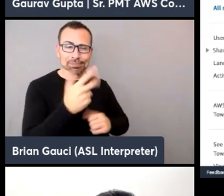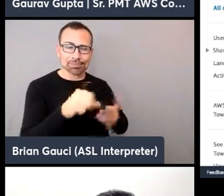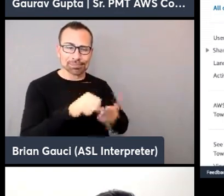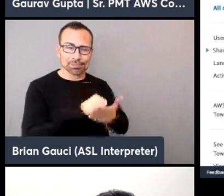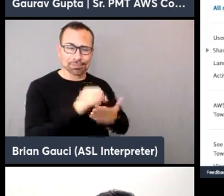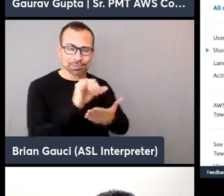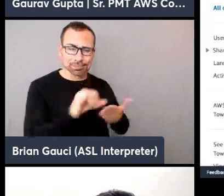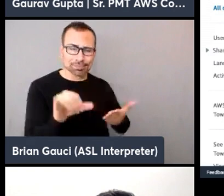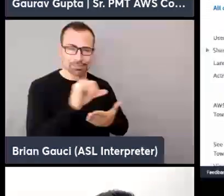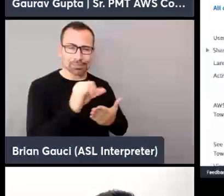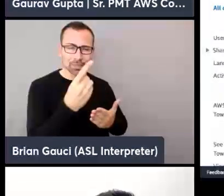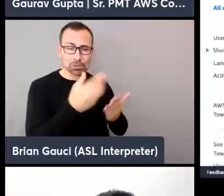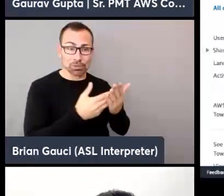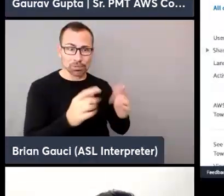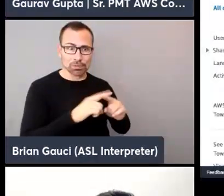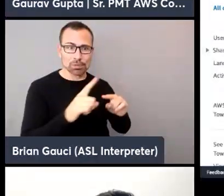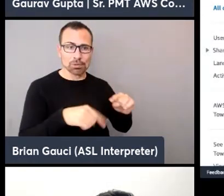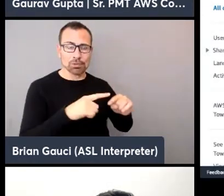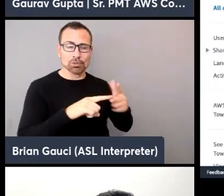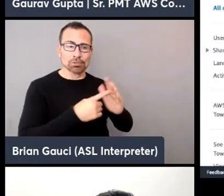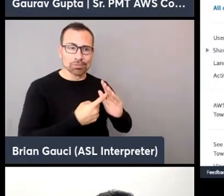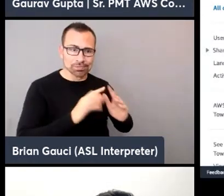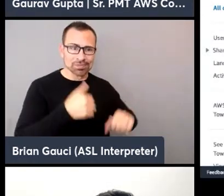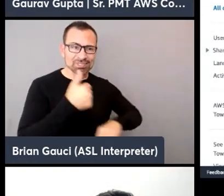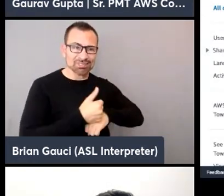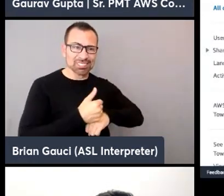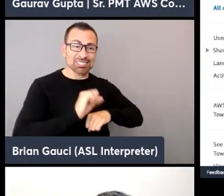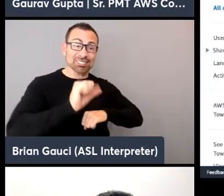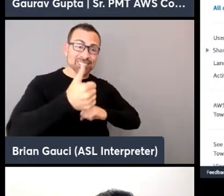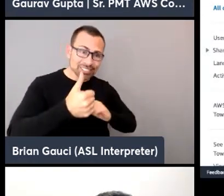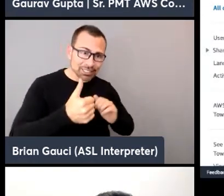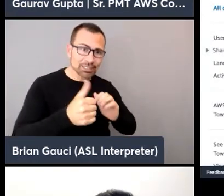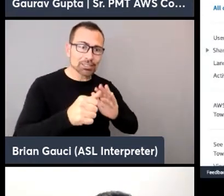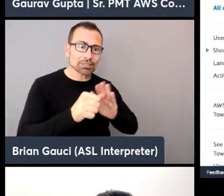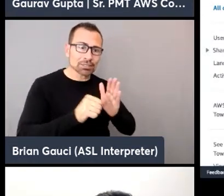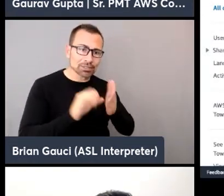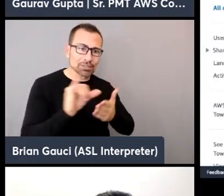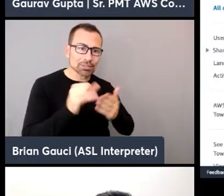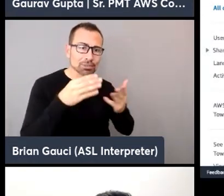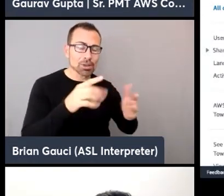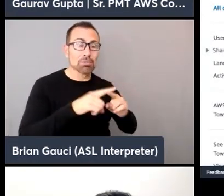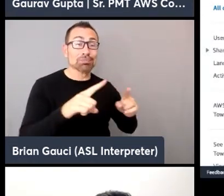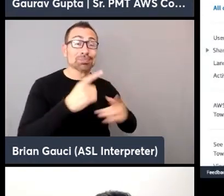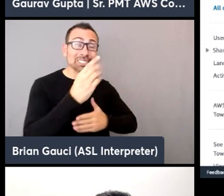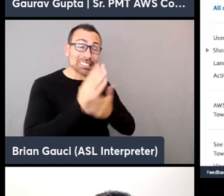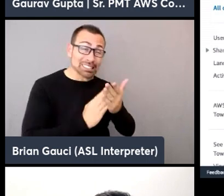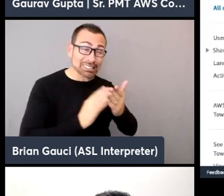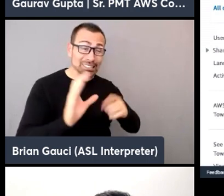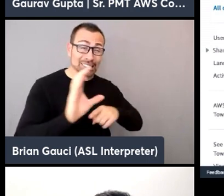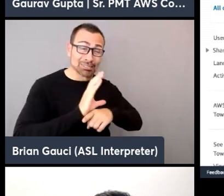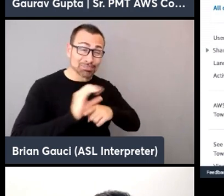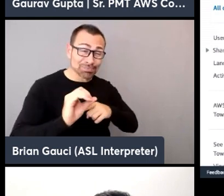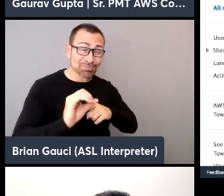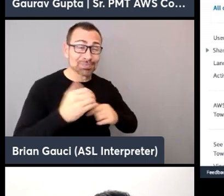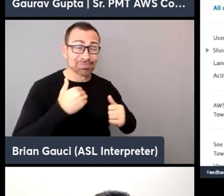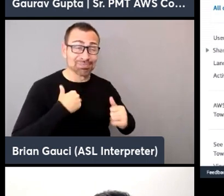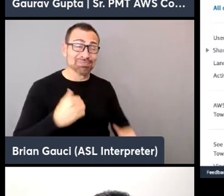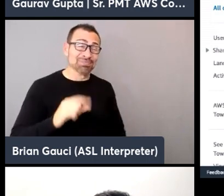that's a little harder when you start to set up maybe 10 accounts the same way. But some corporations, when you have hundreds of